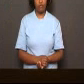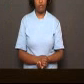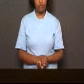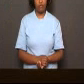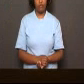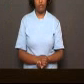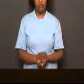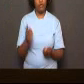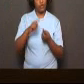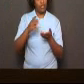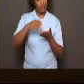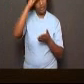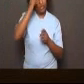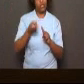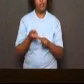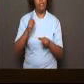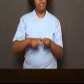Let's get back to our lesson.